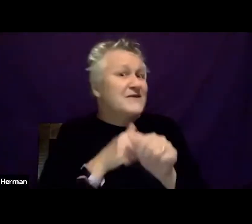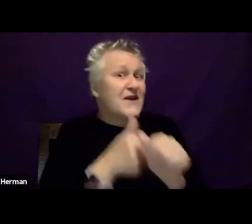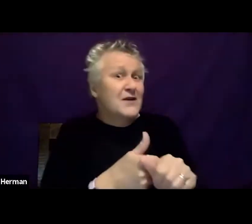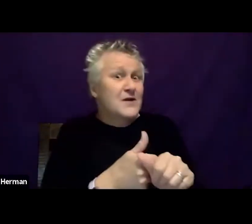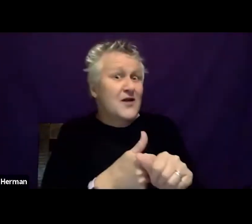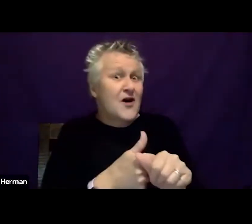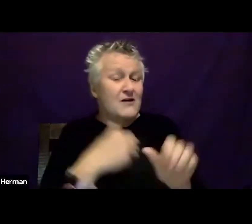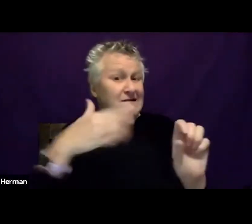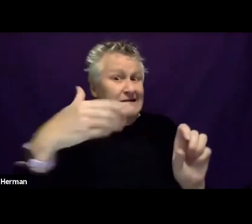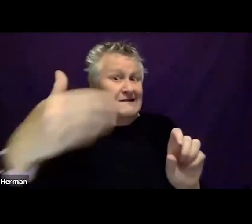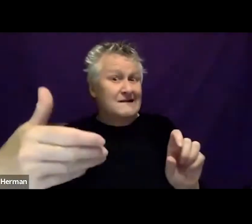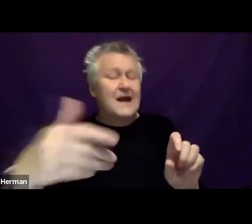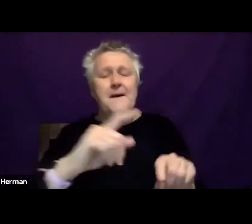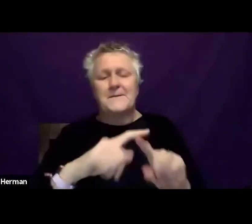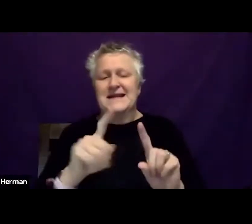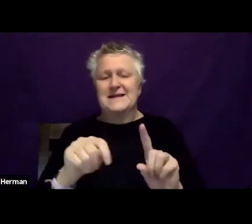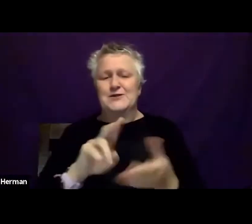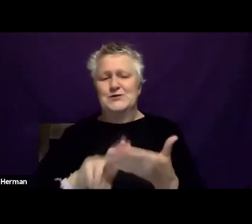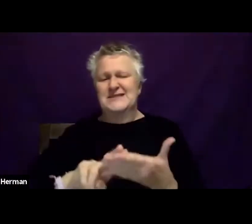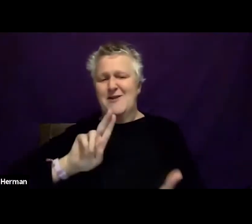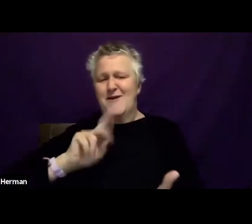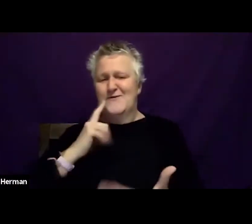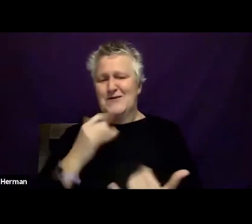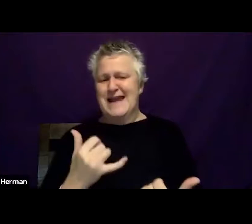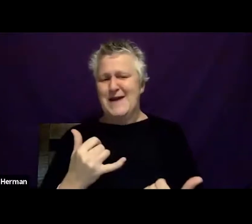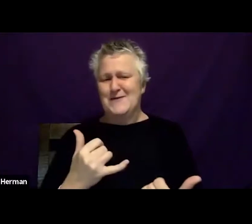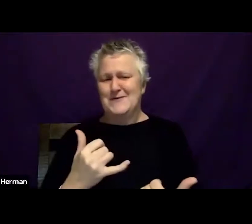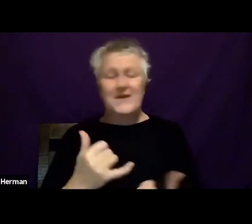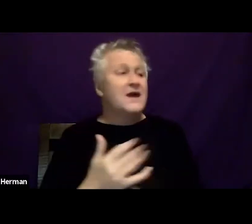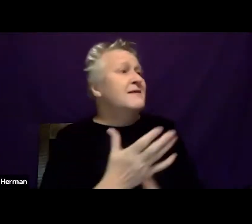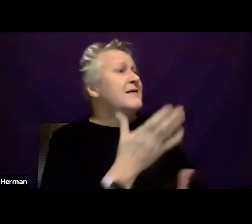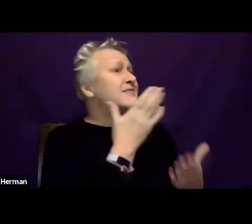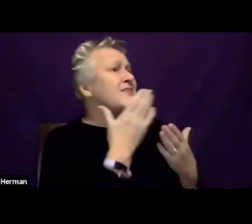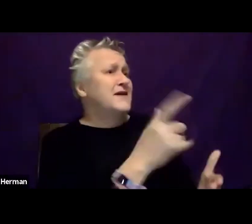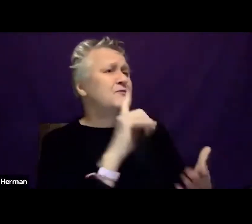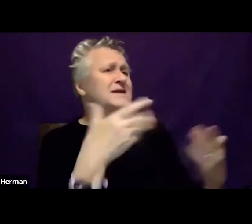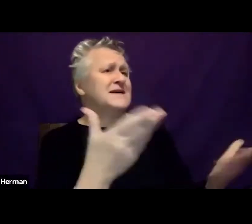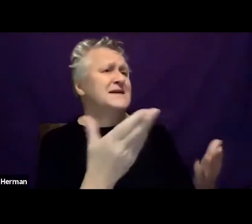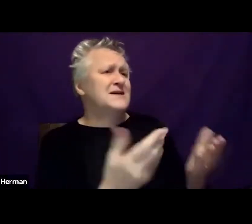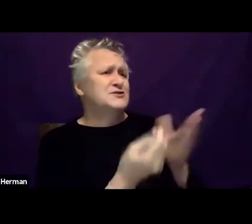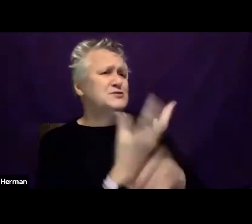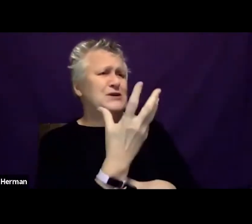now. Okay, thanks so much, Spring, for being here. Thank you very much. Take care.